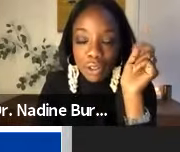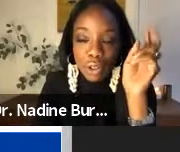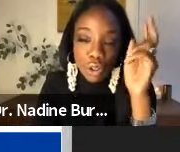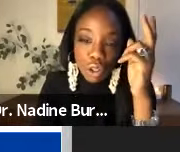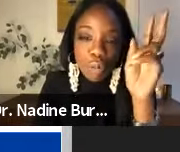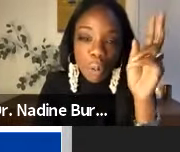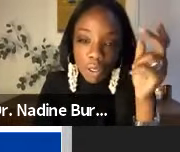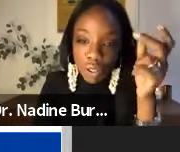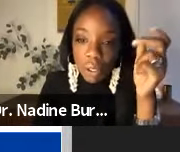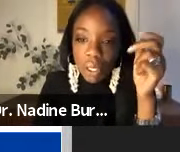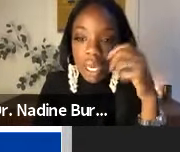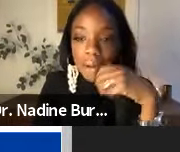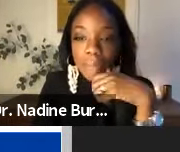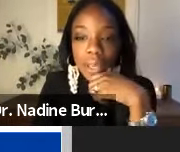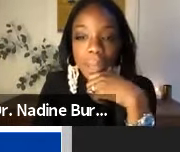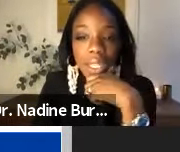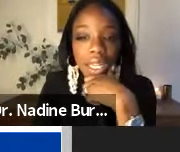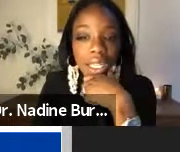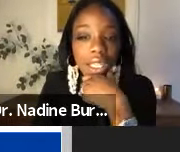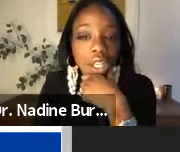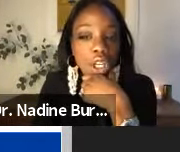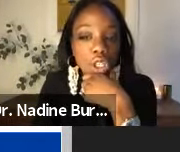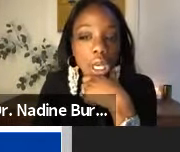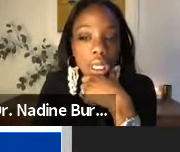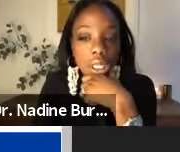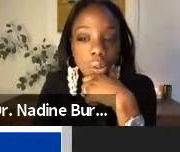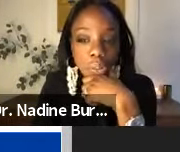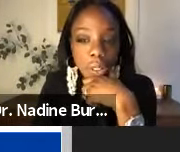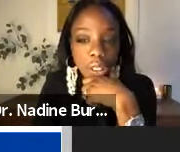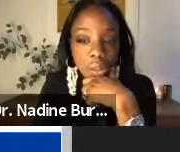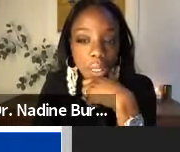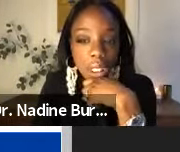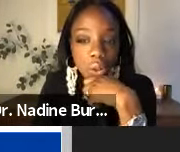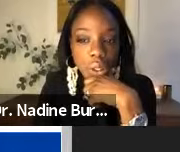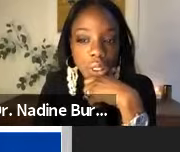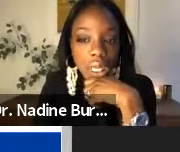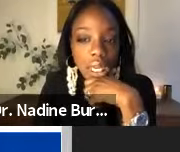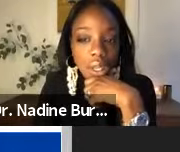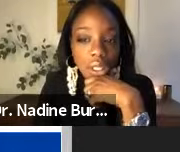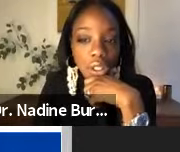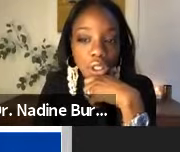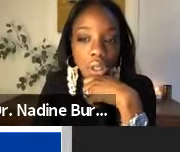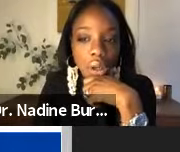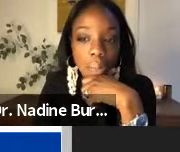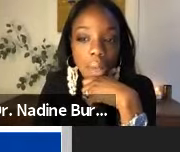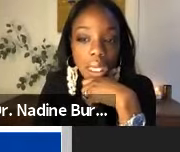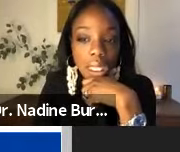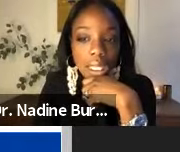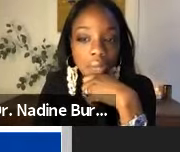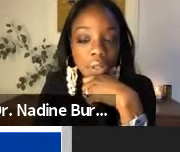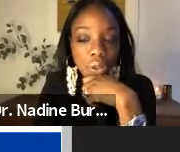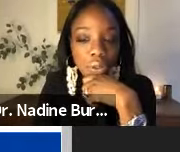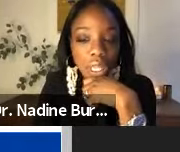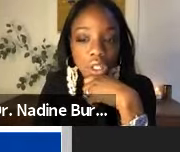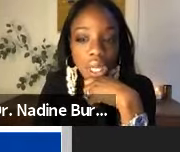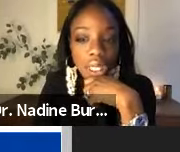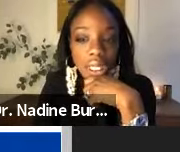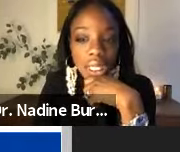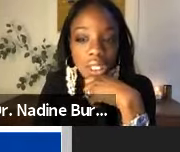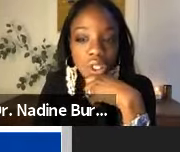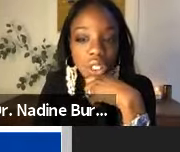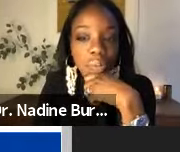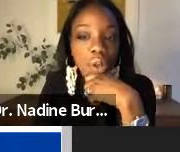I think there's two parts to it. But in any case, does the question about disability or underlying health condition make it a